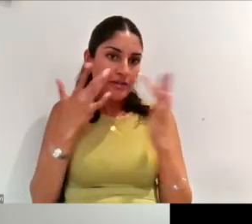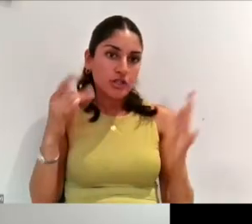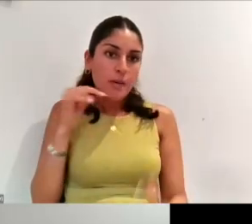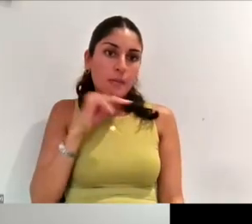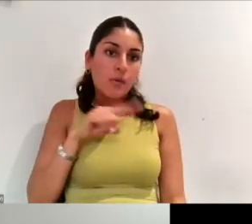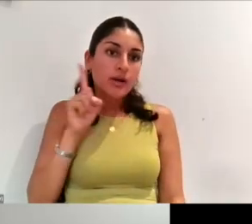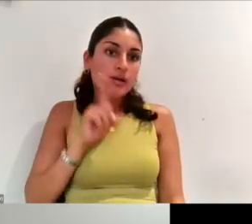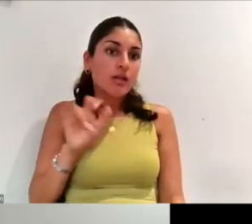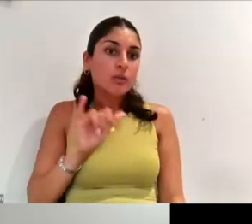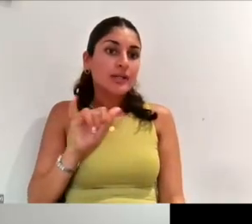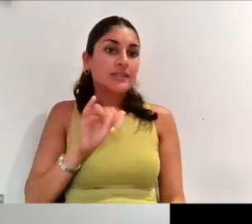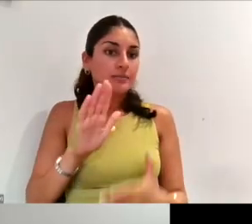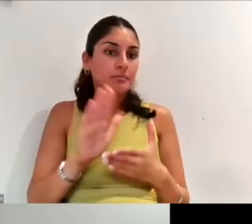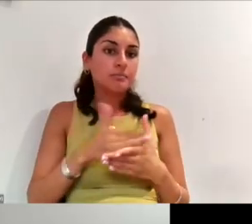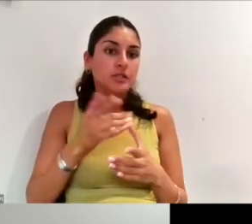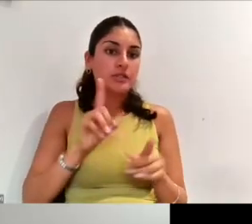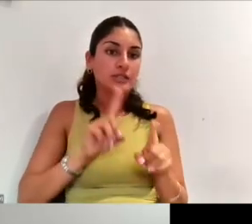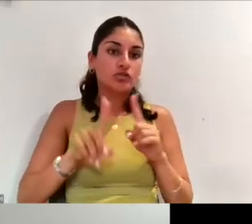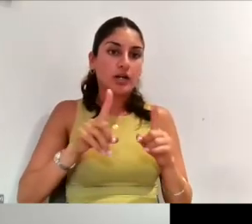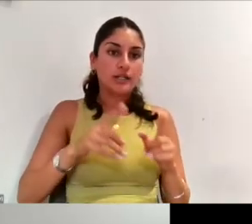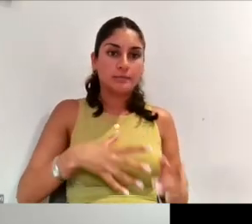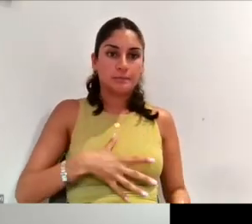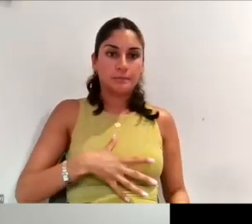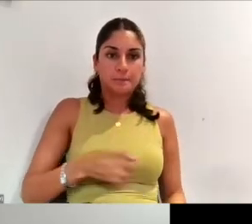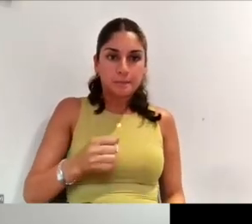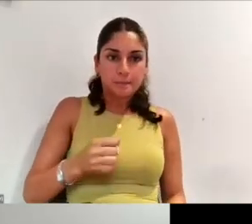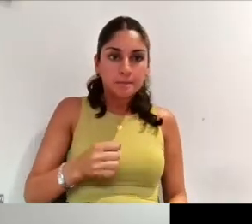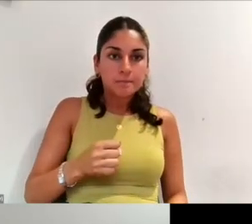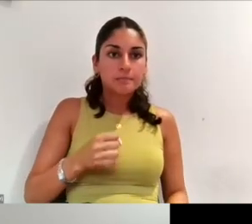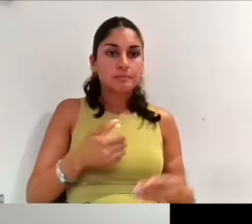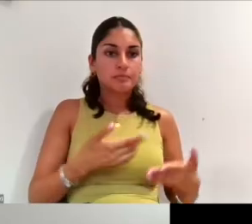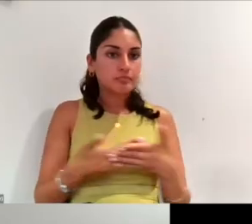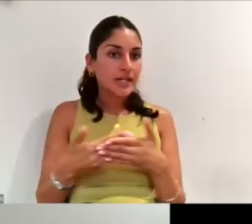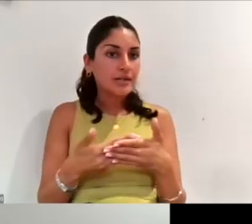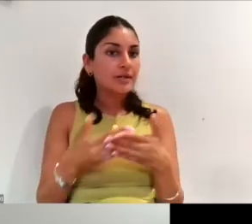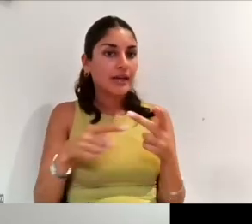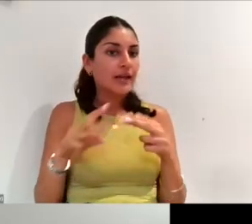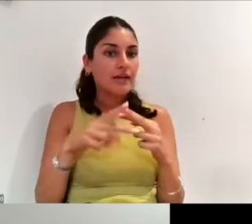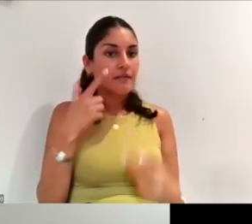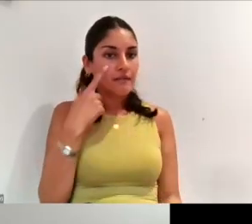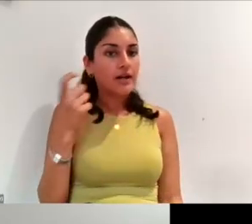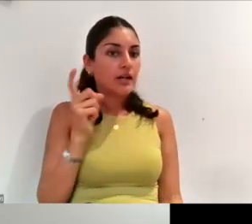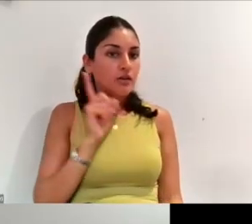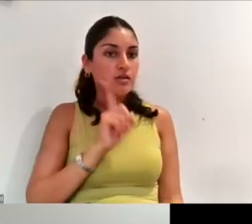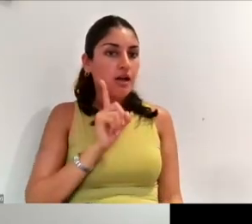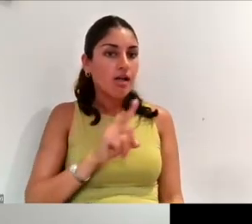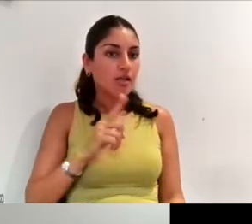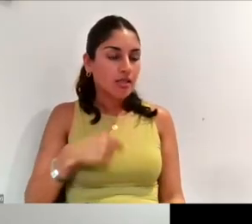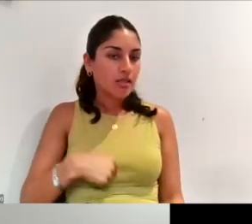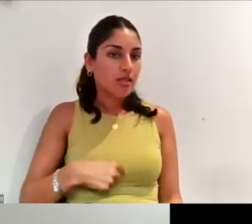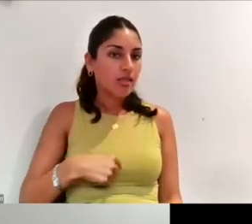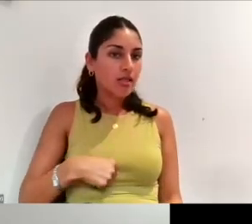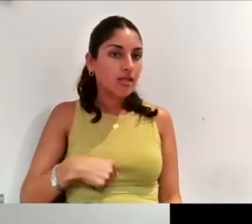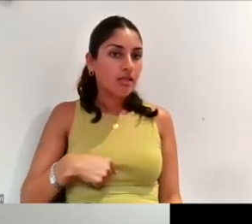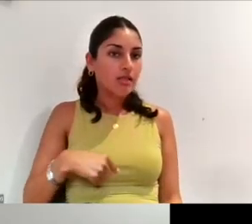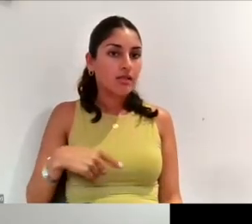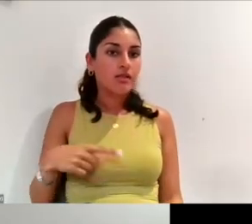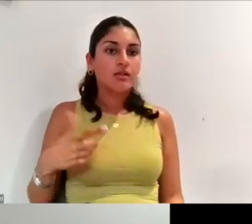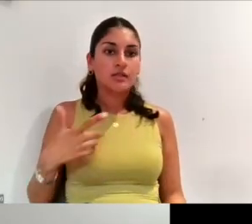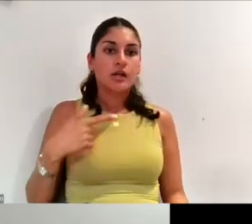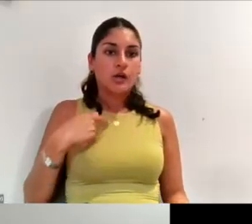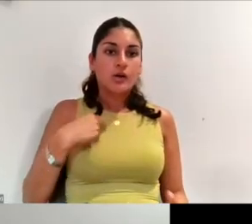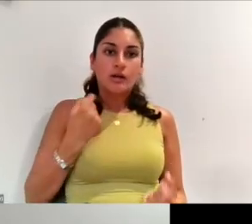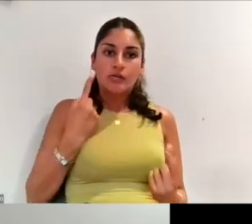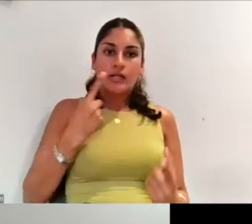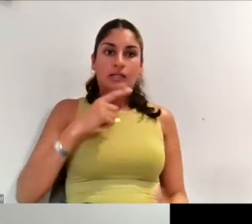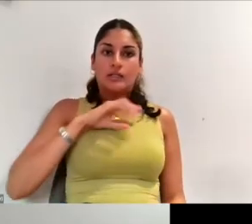basically, yeah, they're not happy and they try and get rid of the child. So yeah, so it was like sort of this heartbreaking realization and a